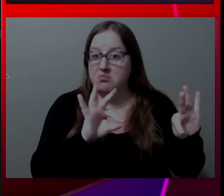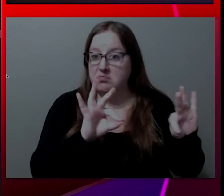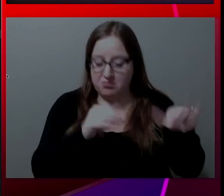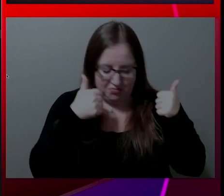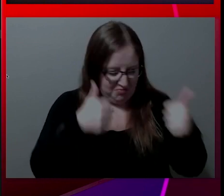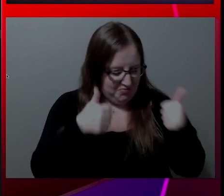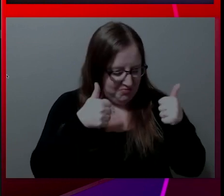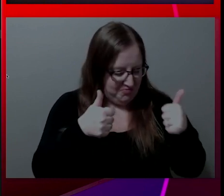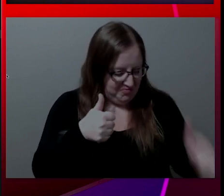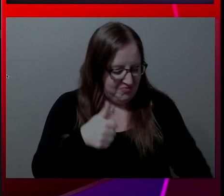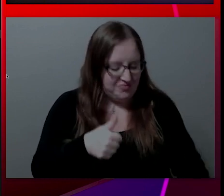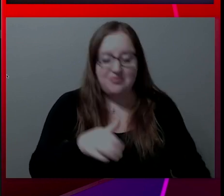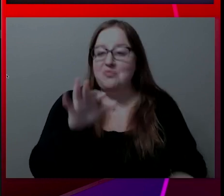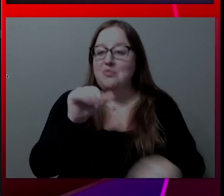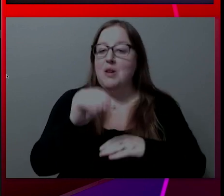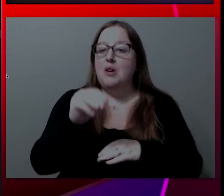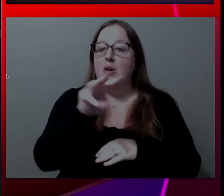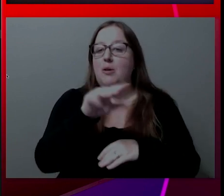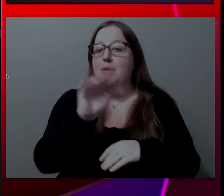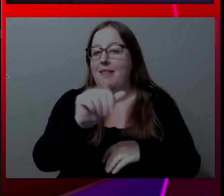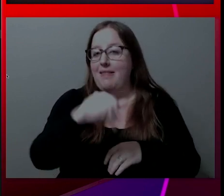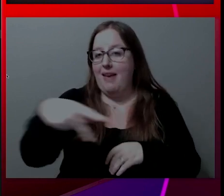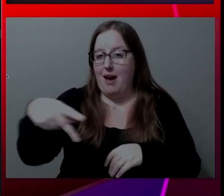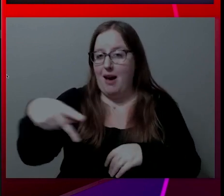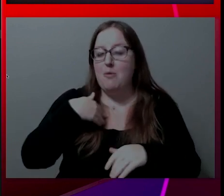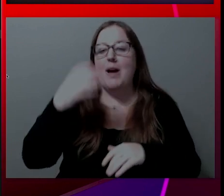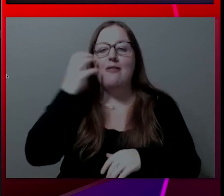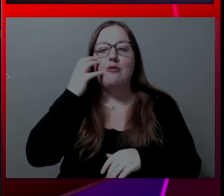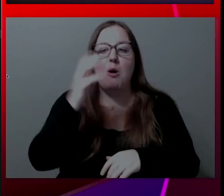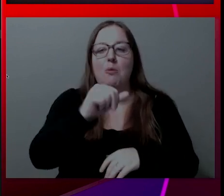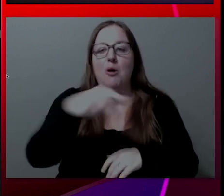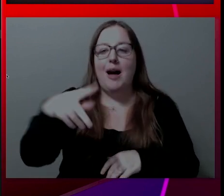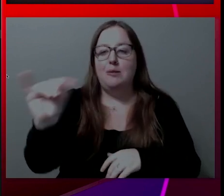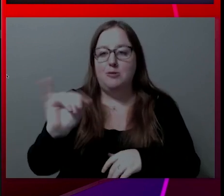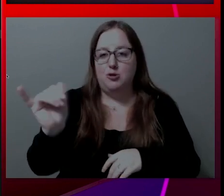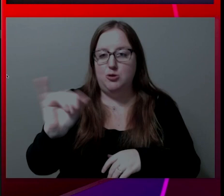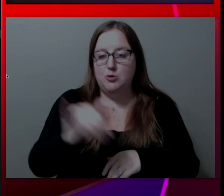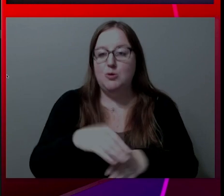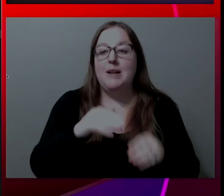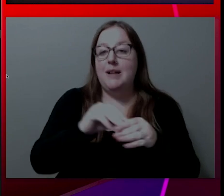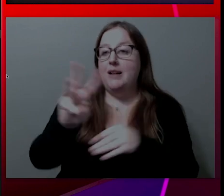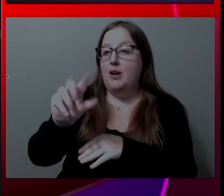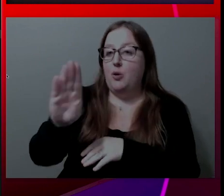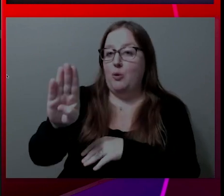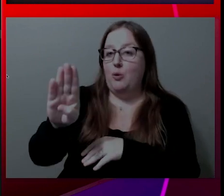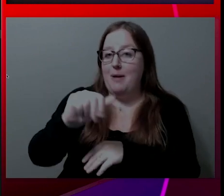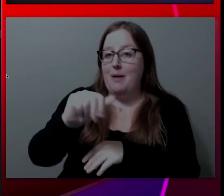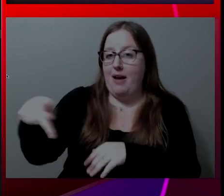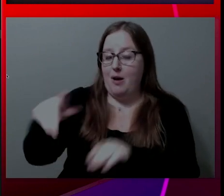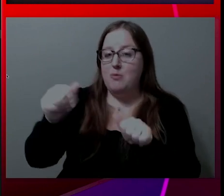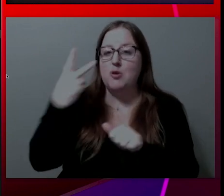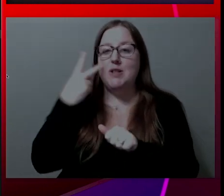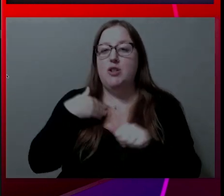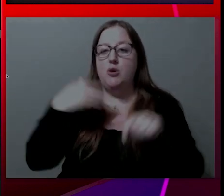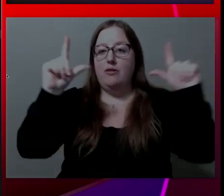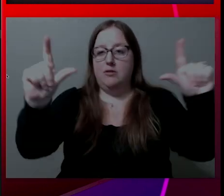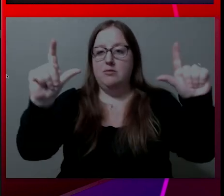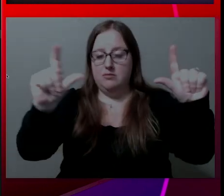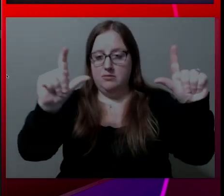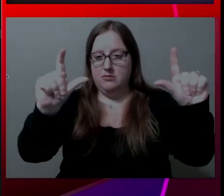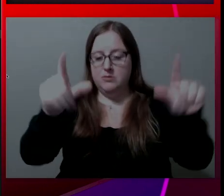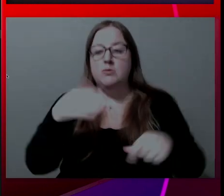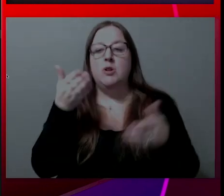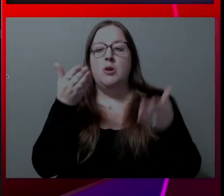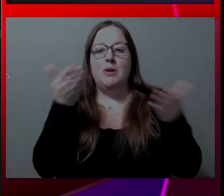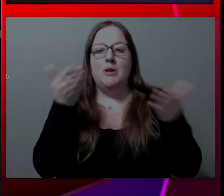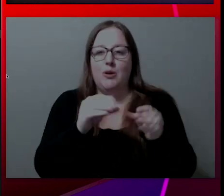so here's the web app. We also have a mobile app. In the web app, as you see here, you have a text prompt. So we're here in